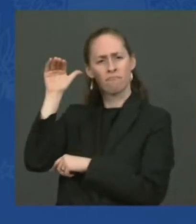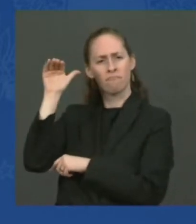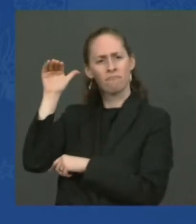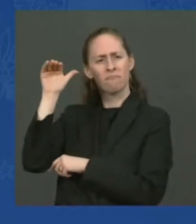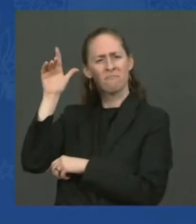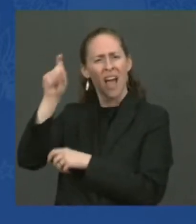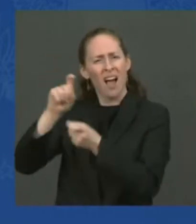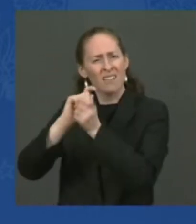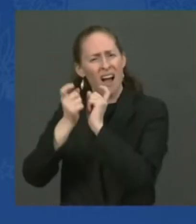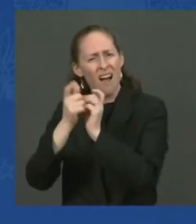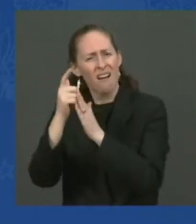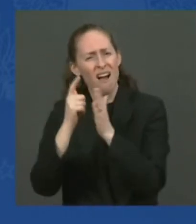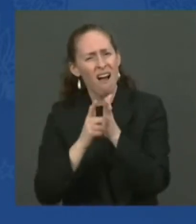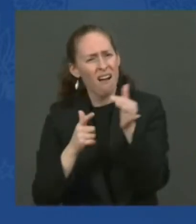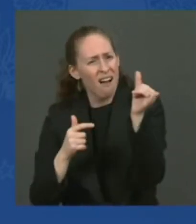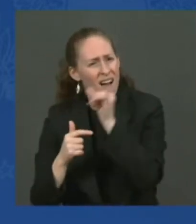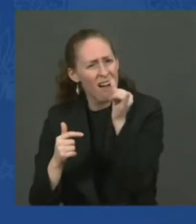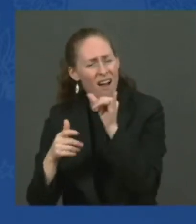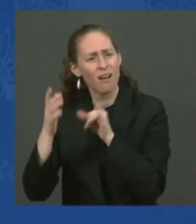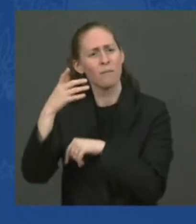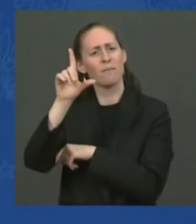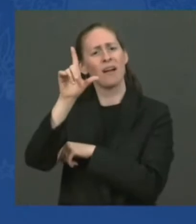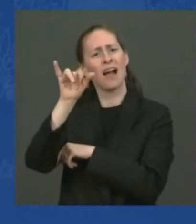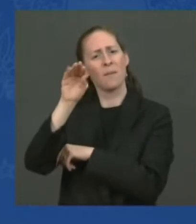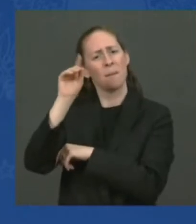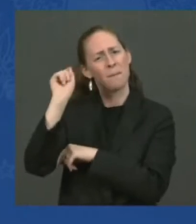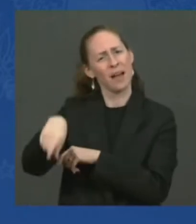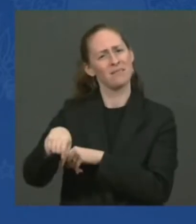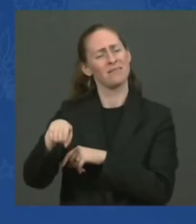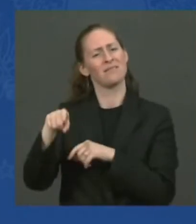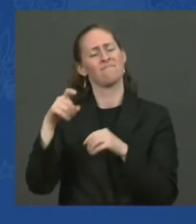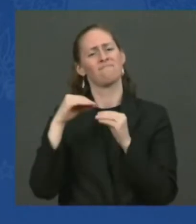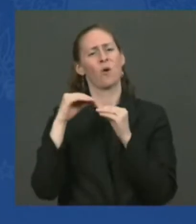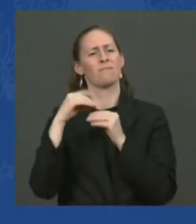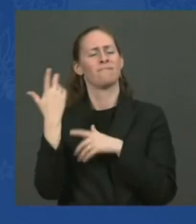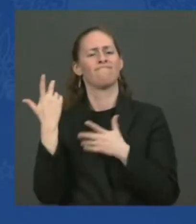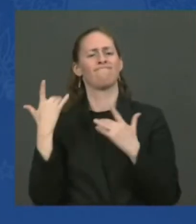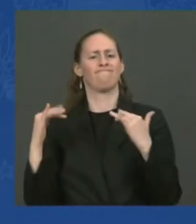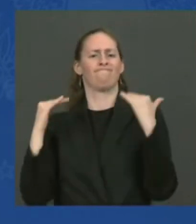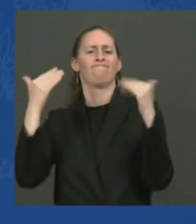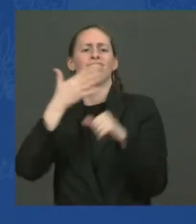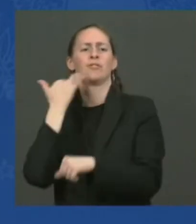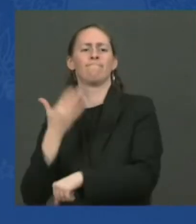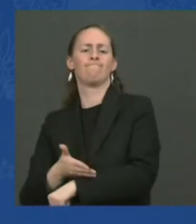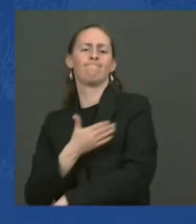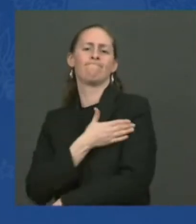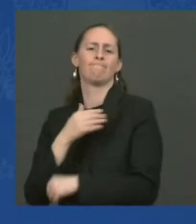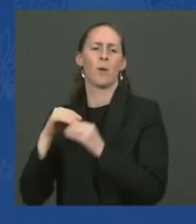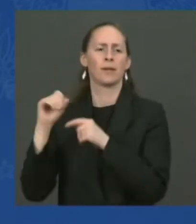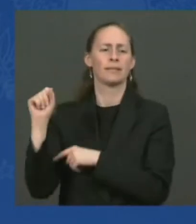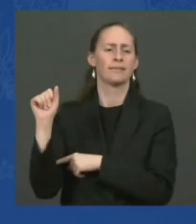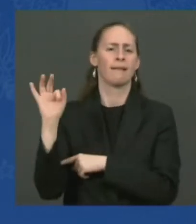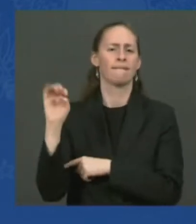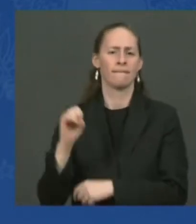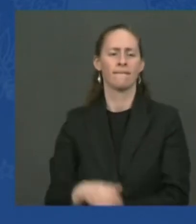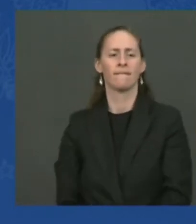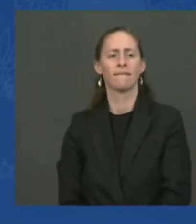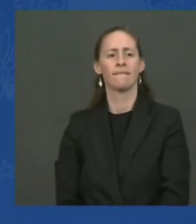to make these vehicles safer to ride in. Today, their perseverance has paid